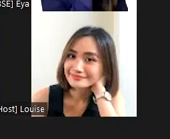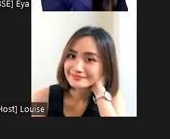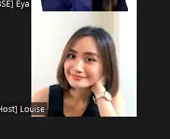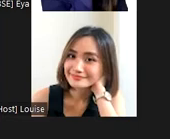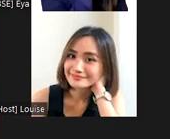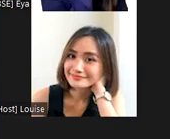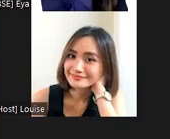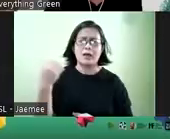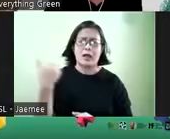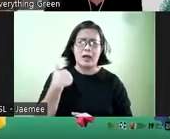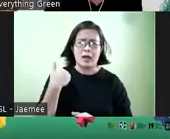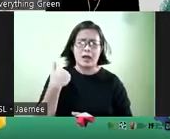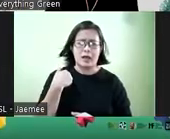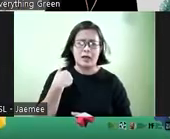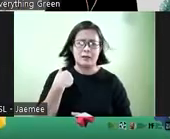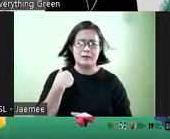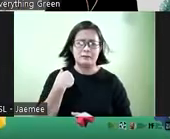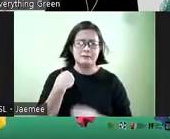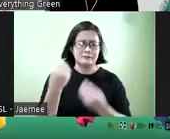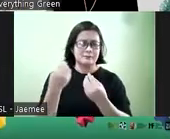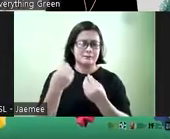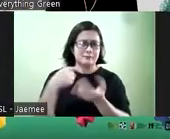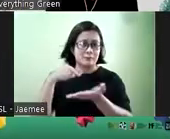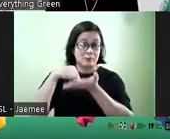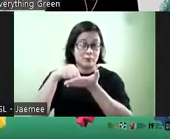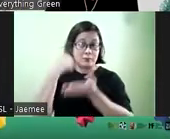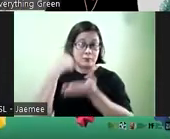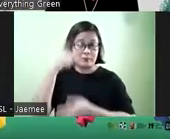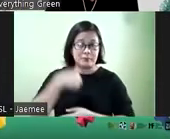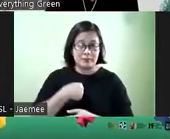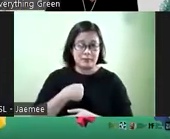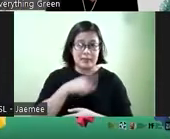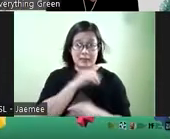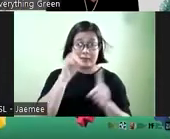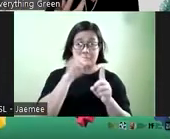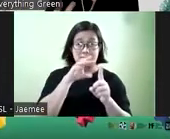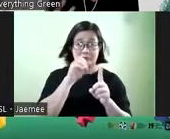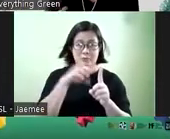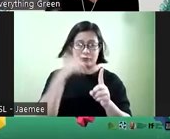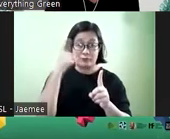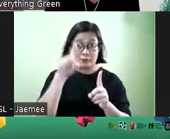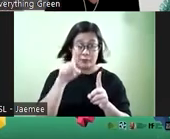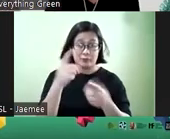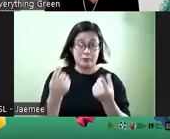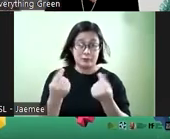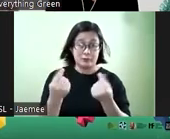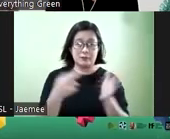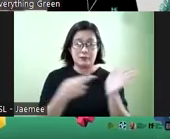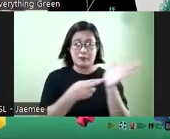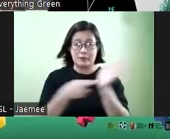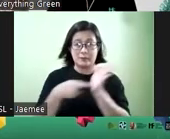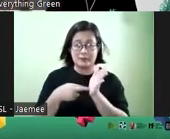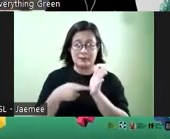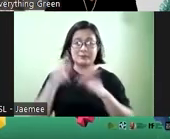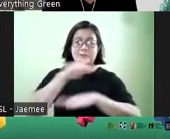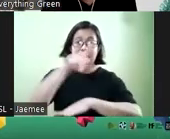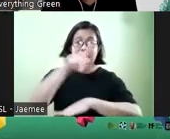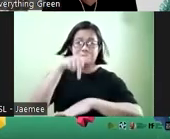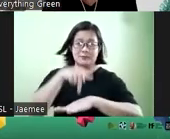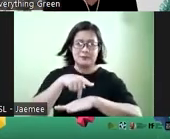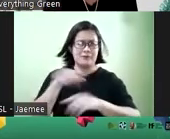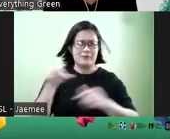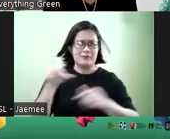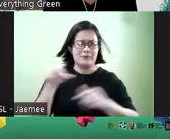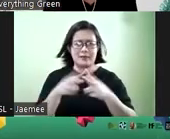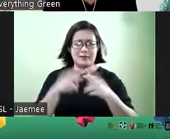I've seen that they have modeled that to me. And being exposed as well, I usually represent the Philippines. So I'm really very